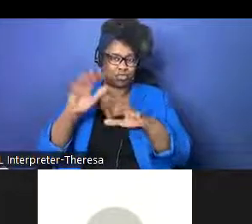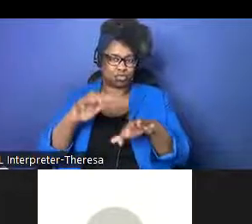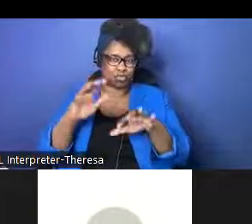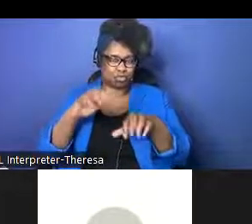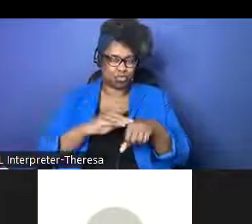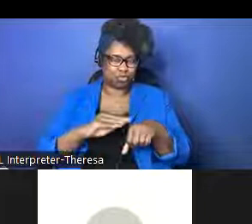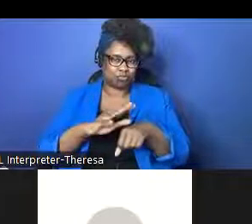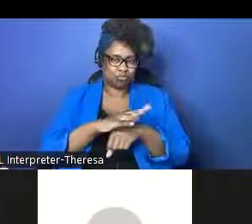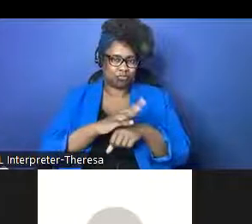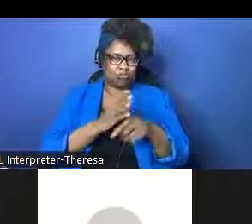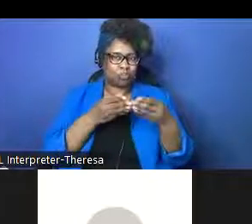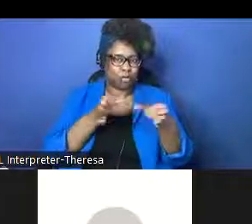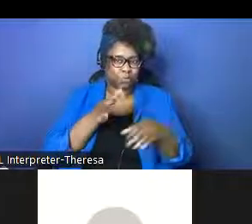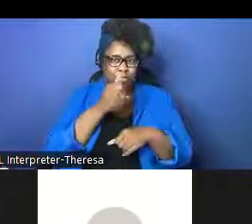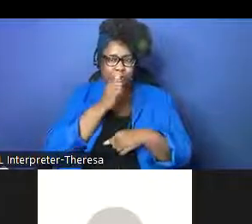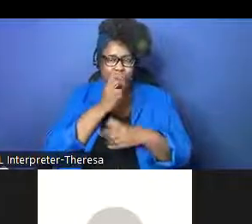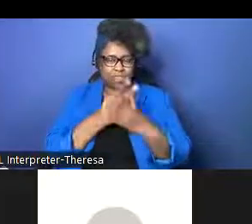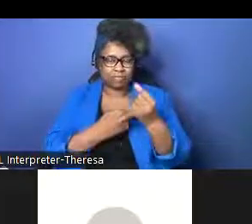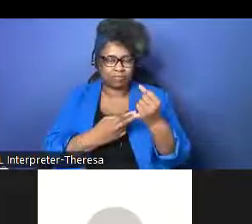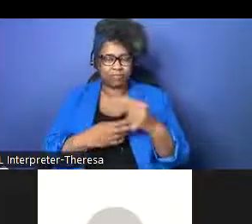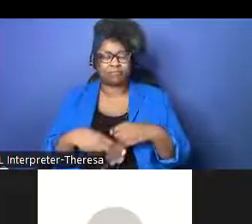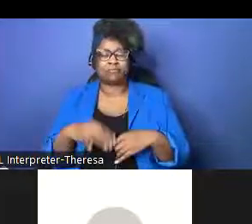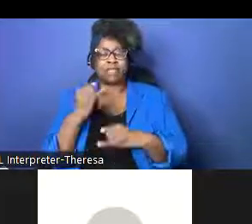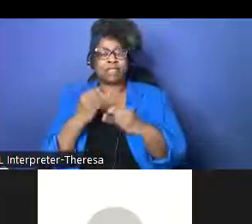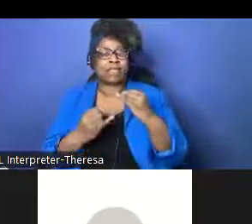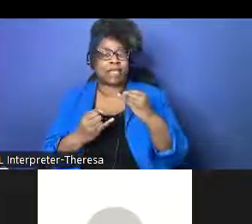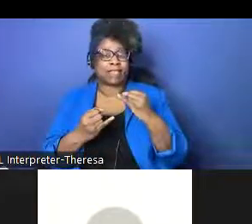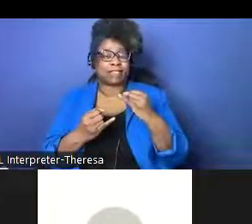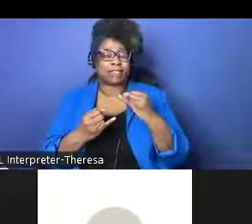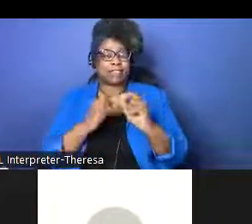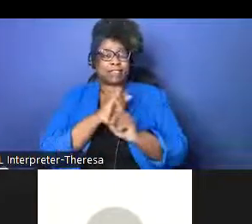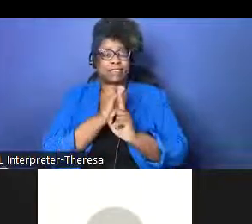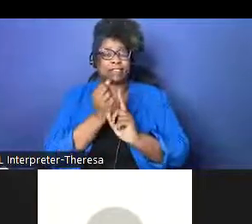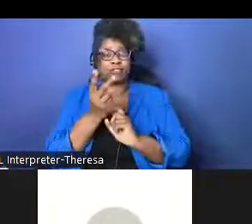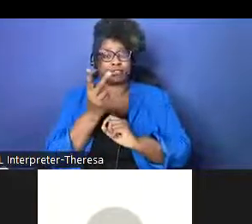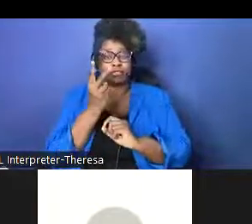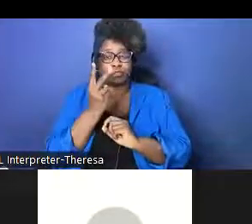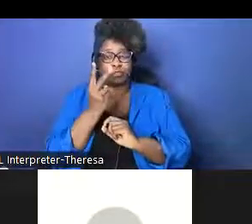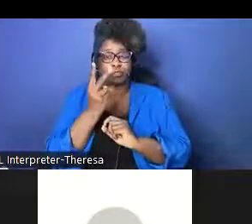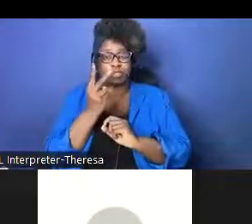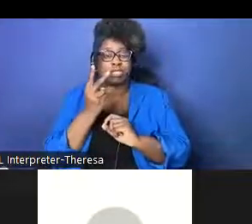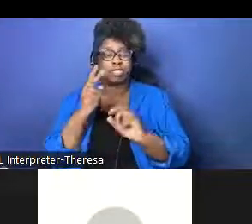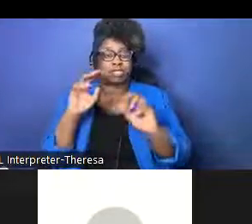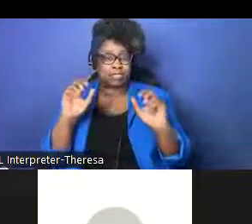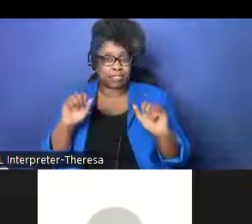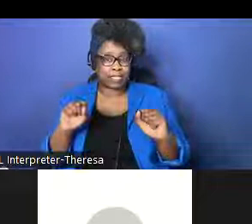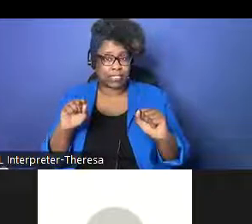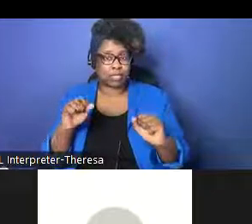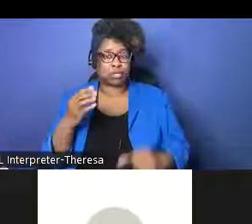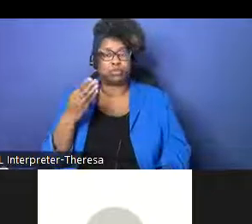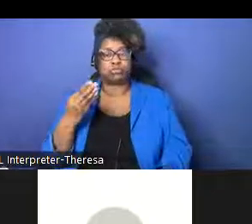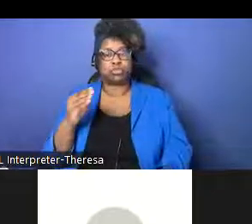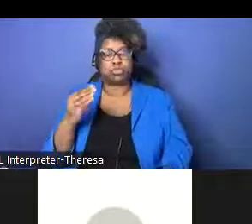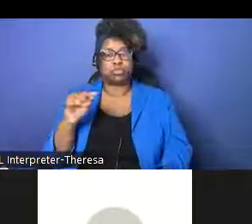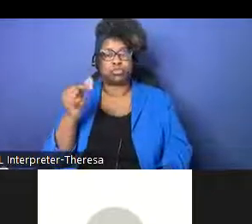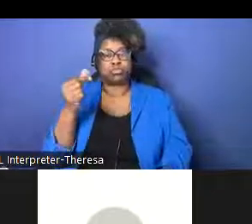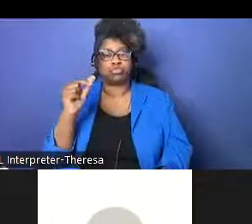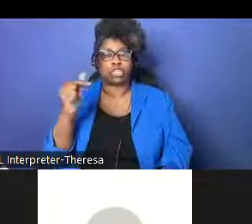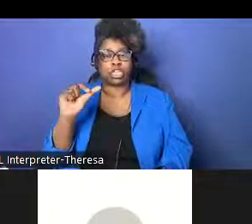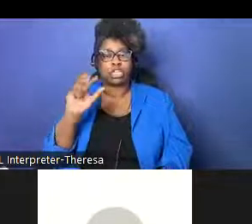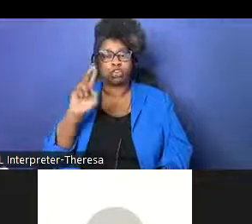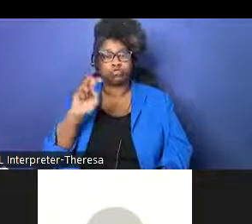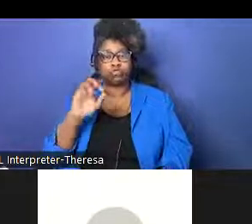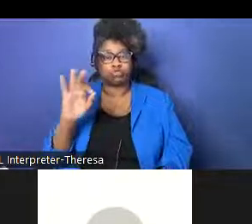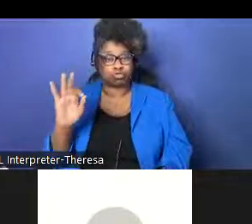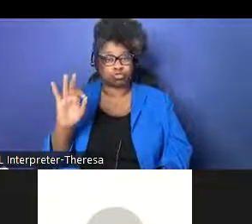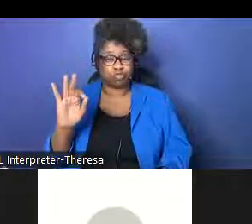And lastly, one of the main things that this partnership scenario opens up is blue-green roofs. So these